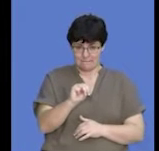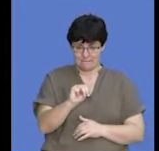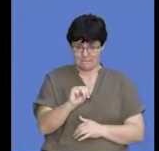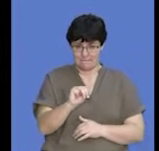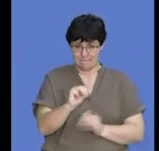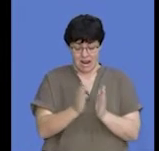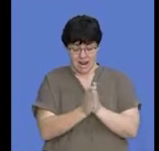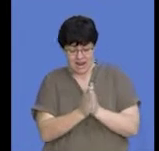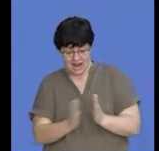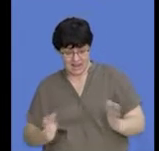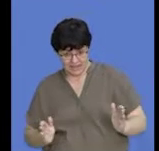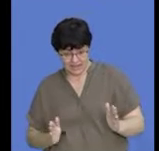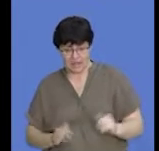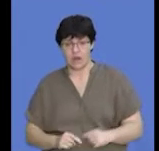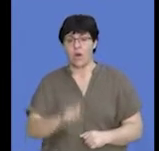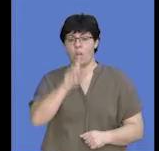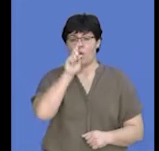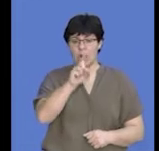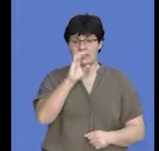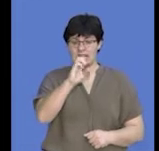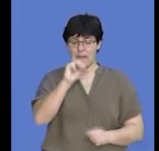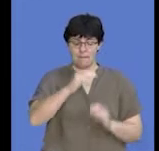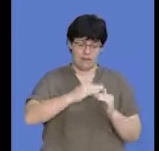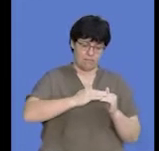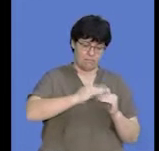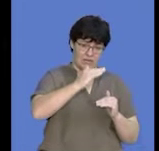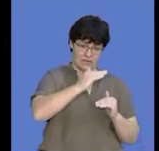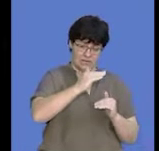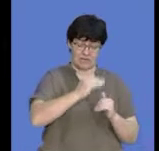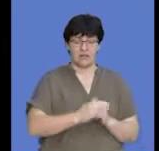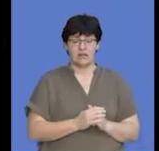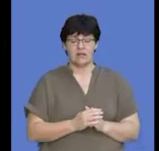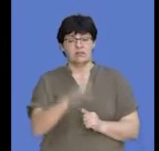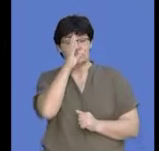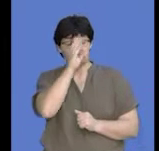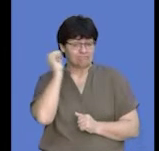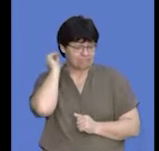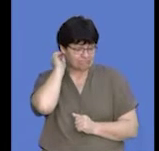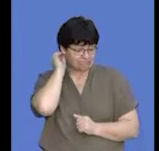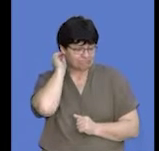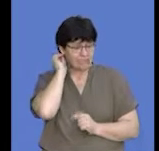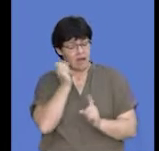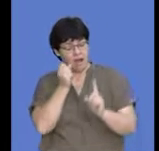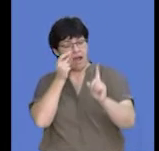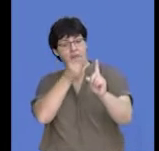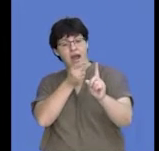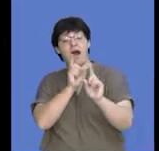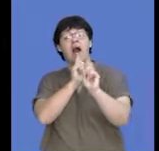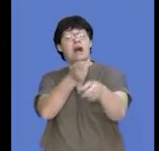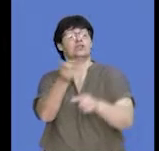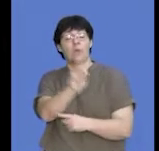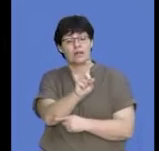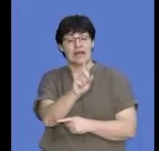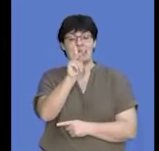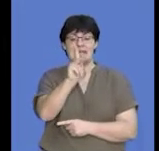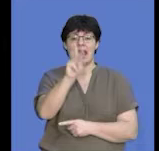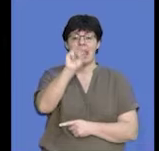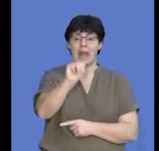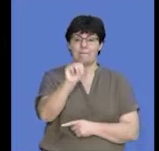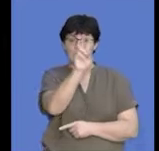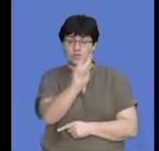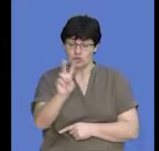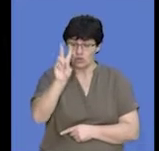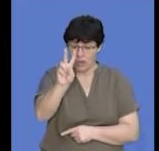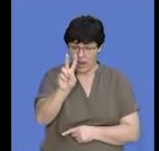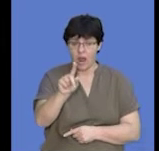length, 1 centimeter was my breadth. Note, I'm working to an answer in kilometers squared, and